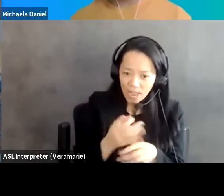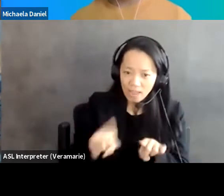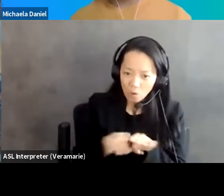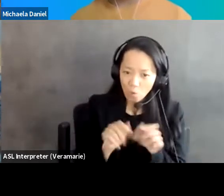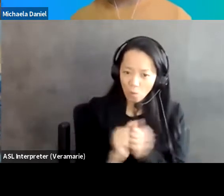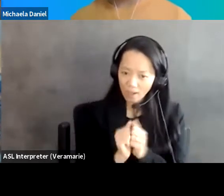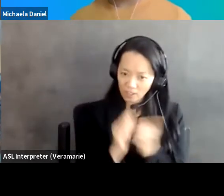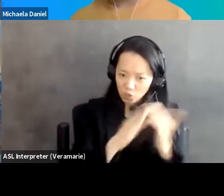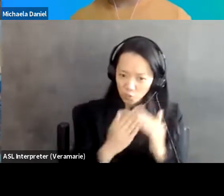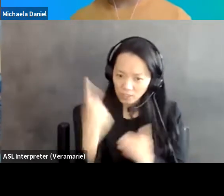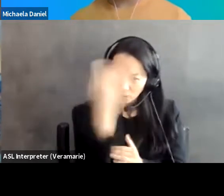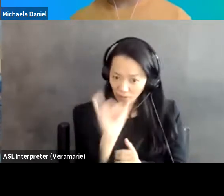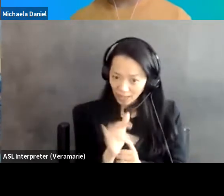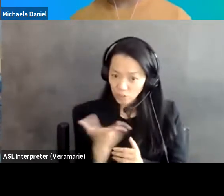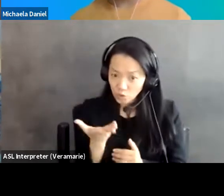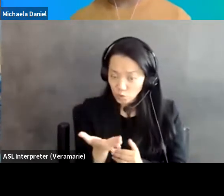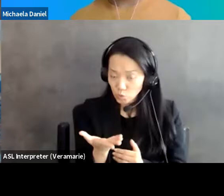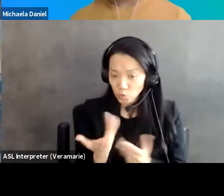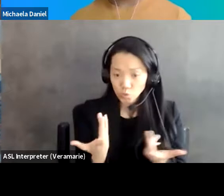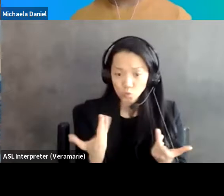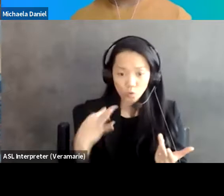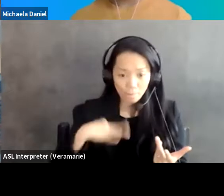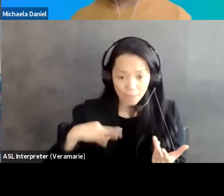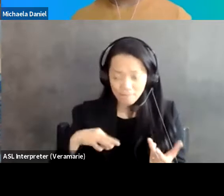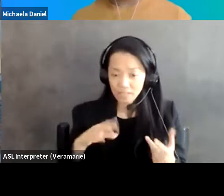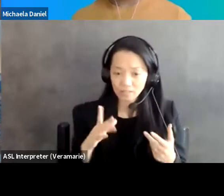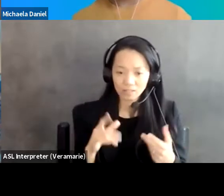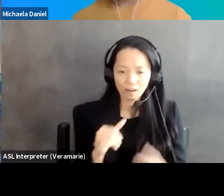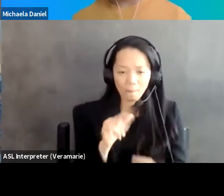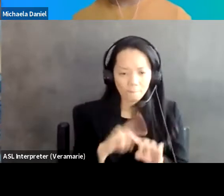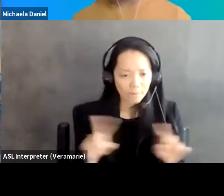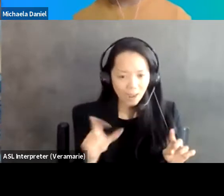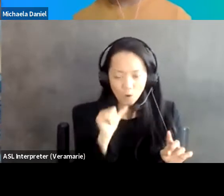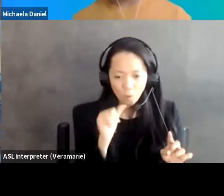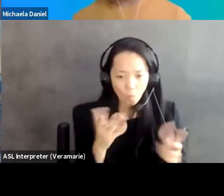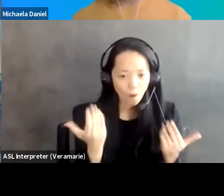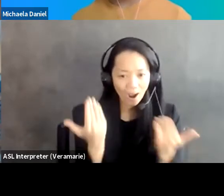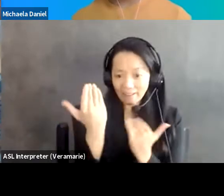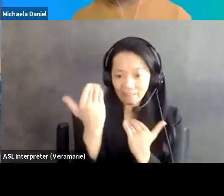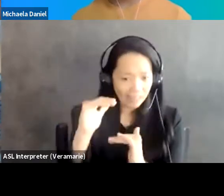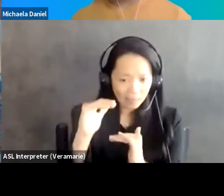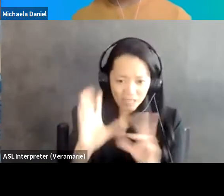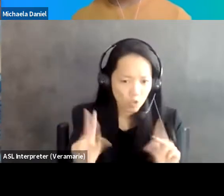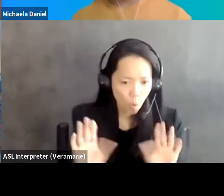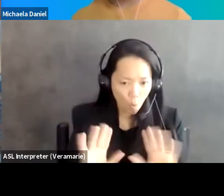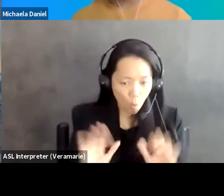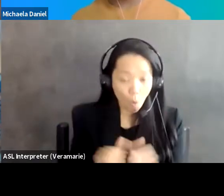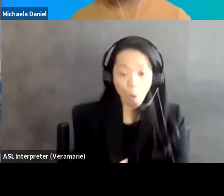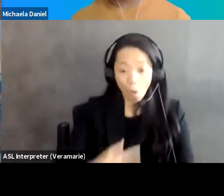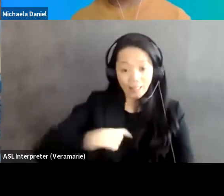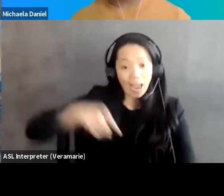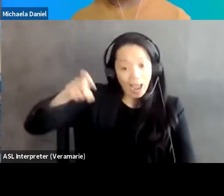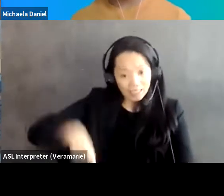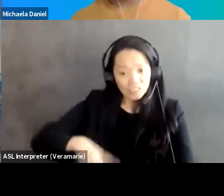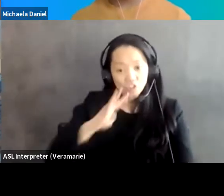like to you? So I don't want that to come off as a limitation to folks to say, well, I need to talk